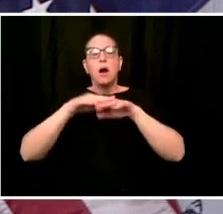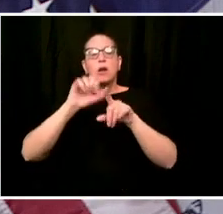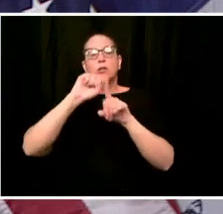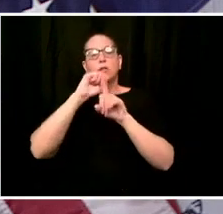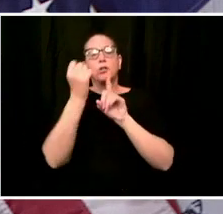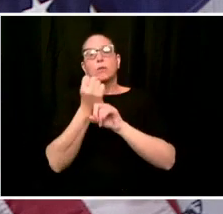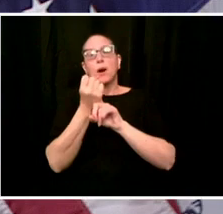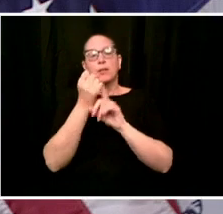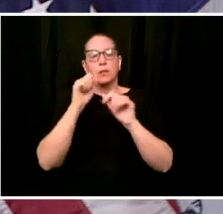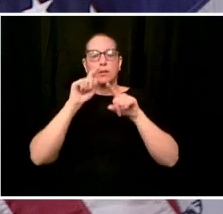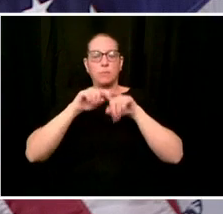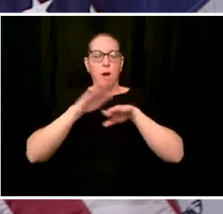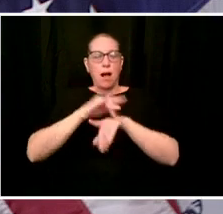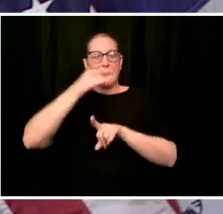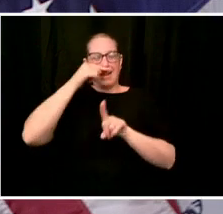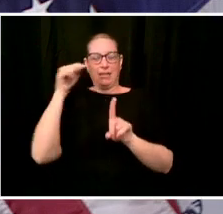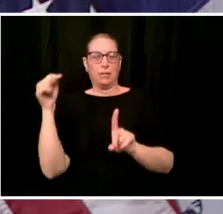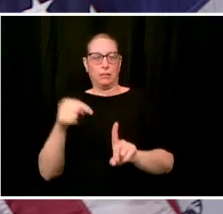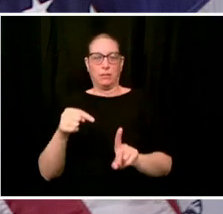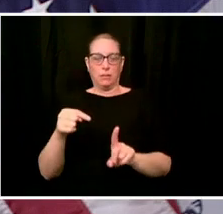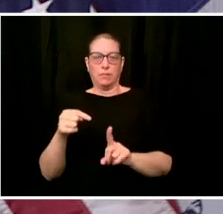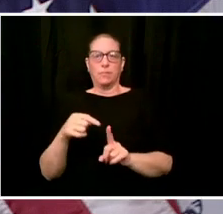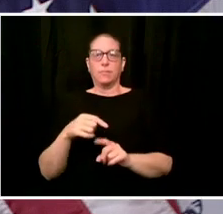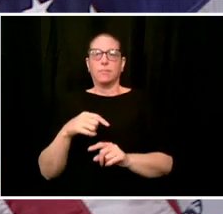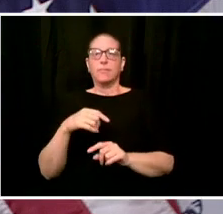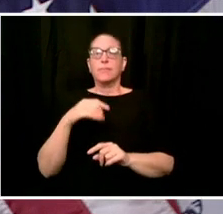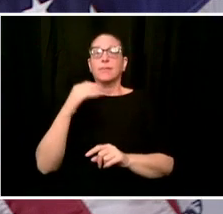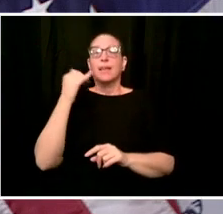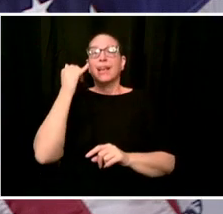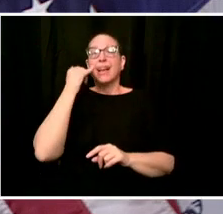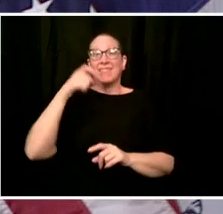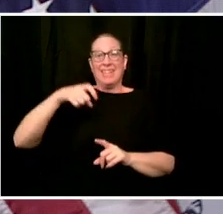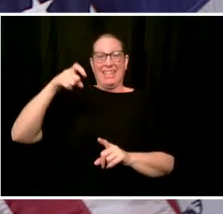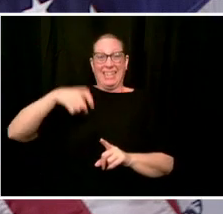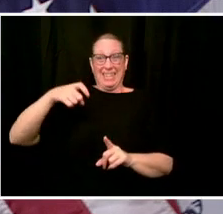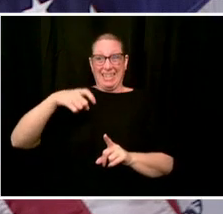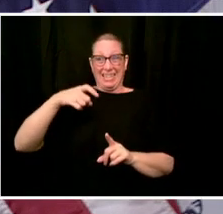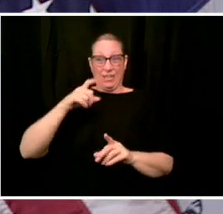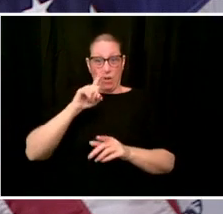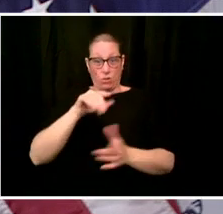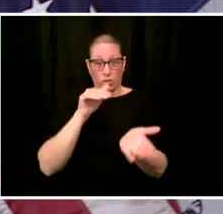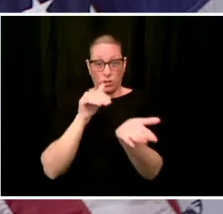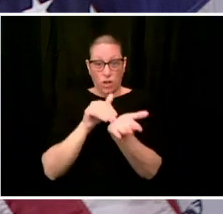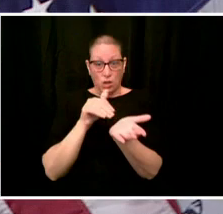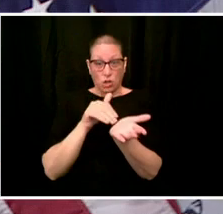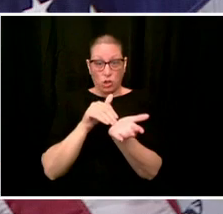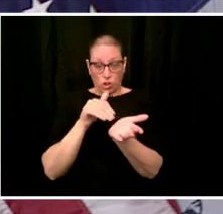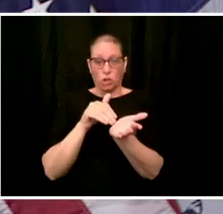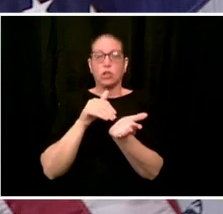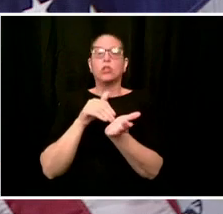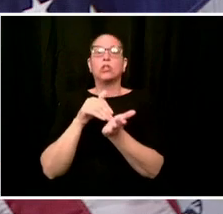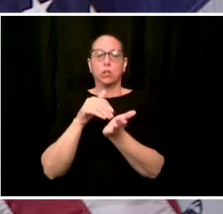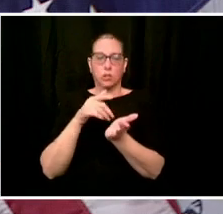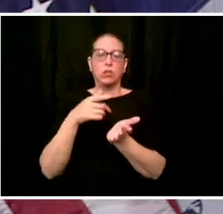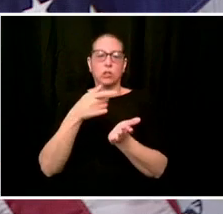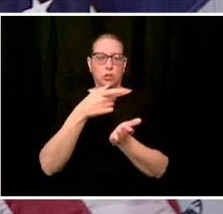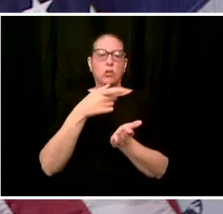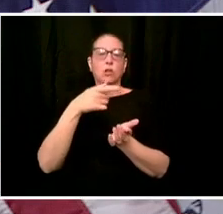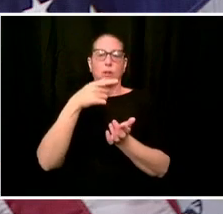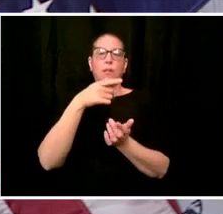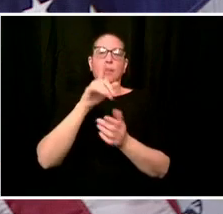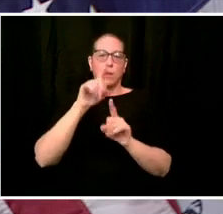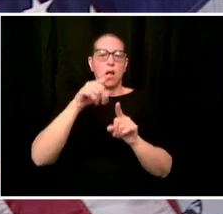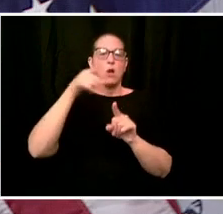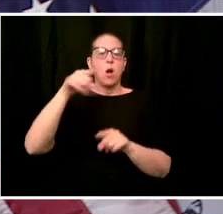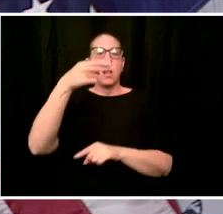by a doctor, that's a given that would be available starting with our public hospitals. If any child were in